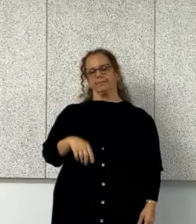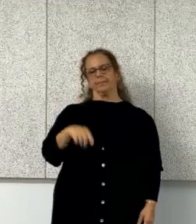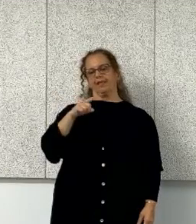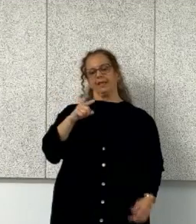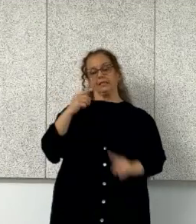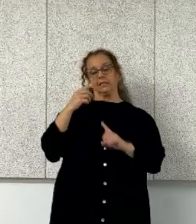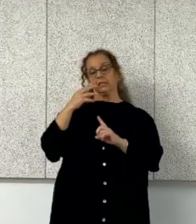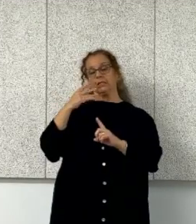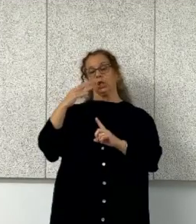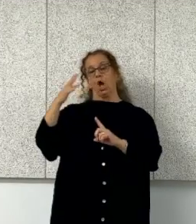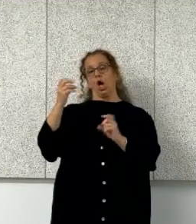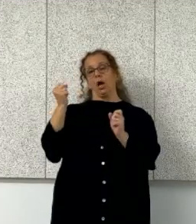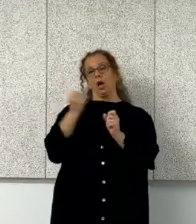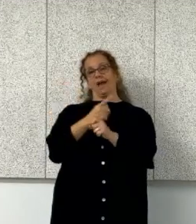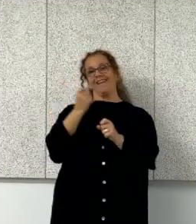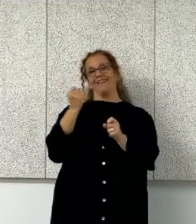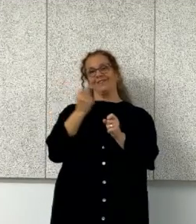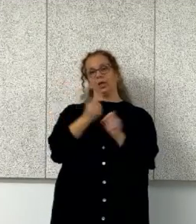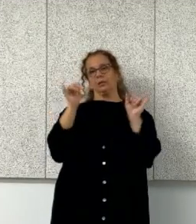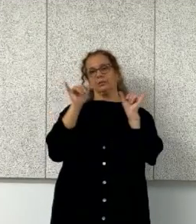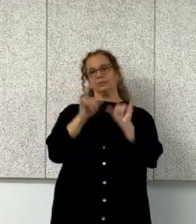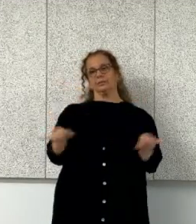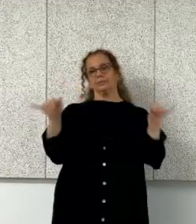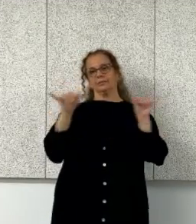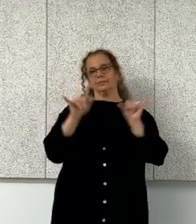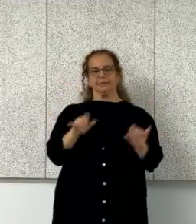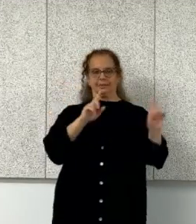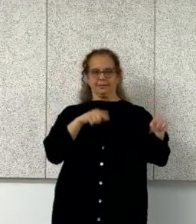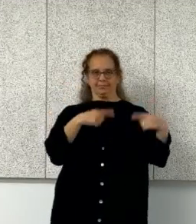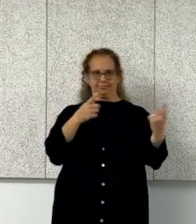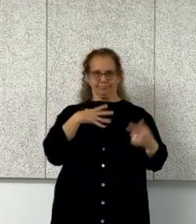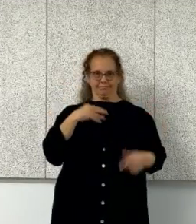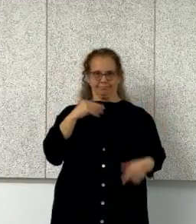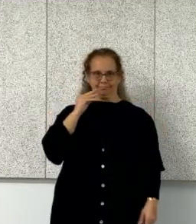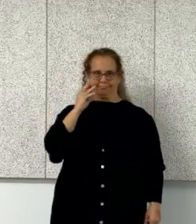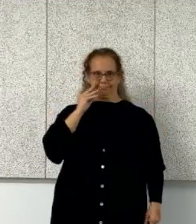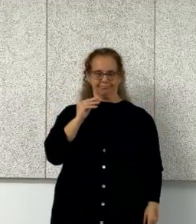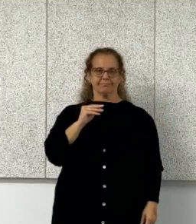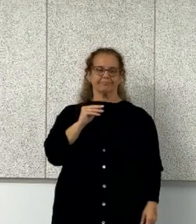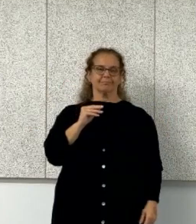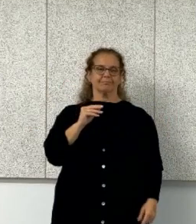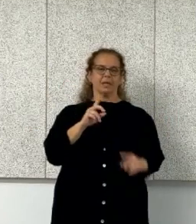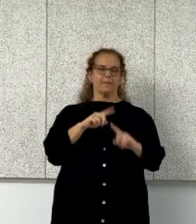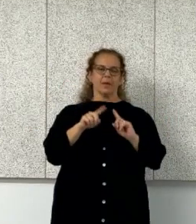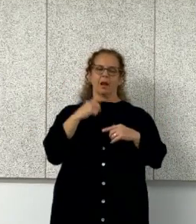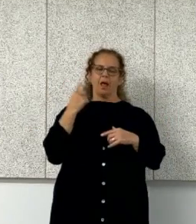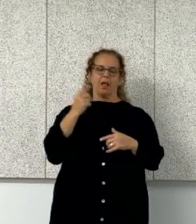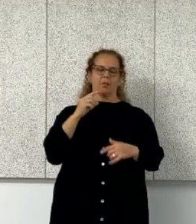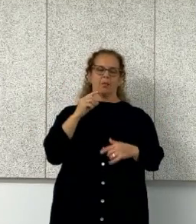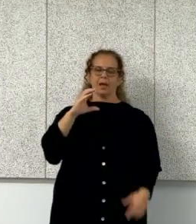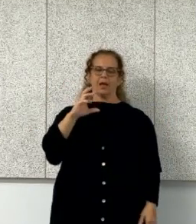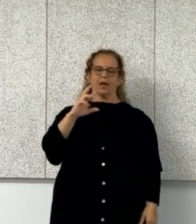sung year after year as long as I've been in this industry, but it specifically as it relates to critics.